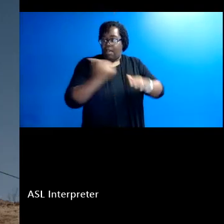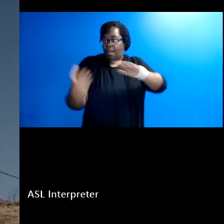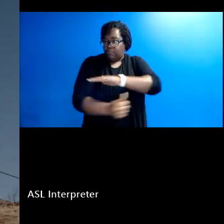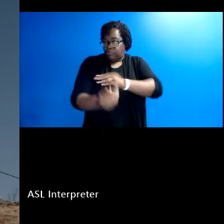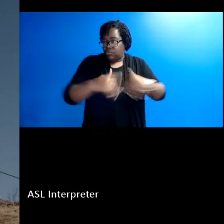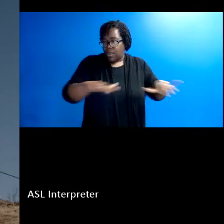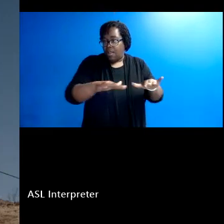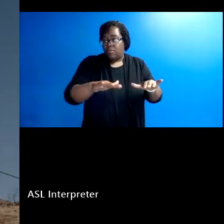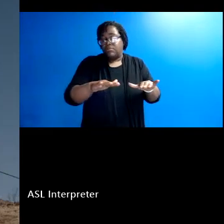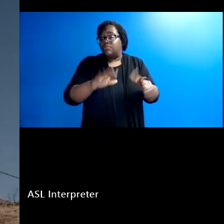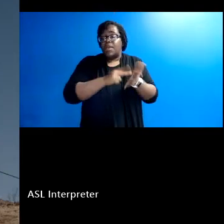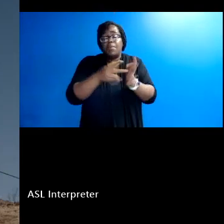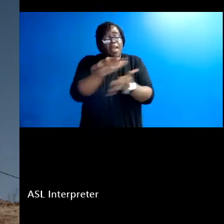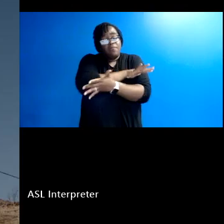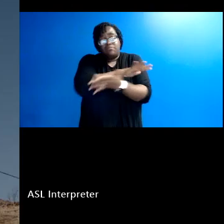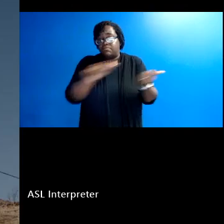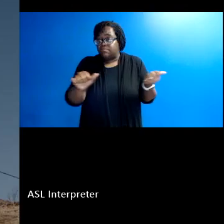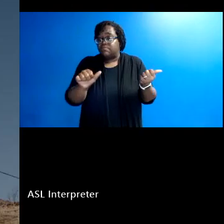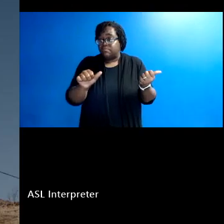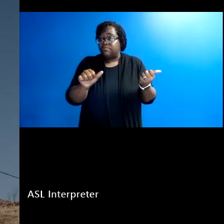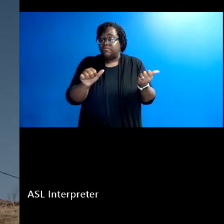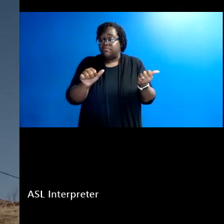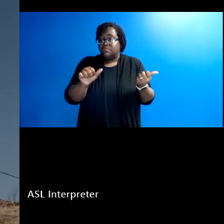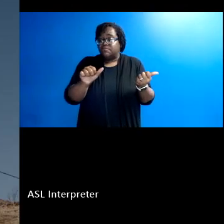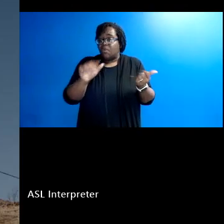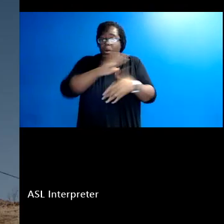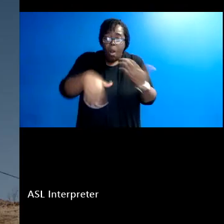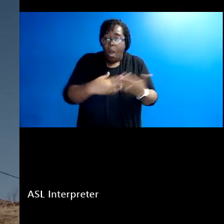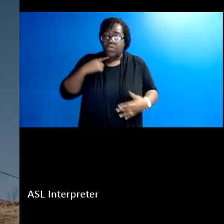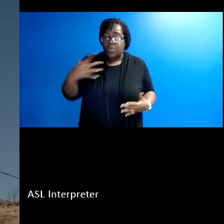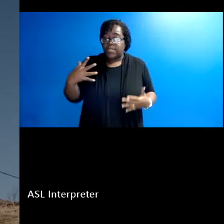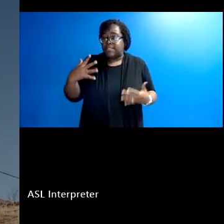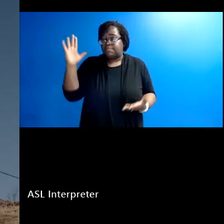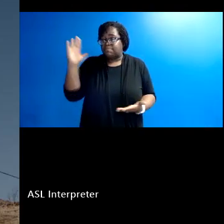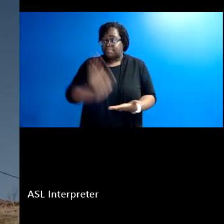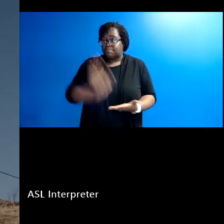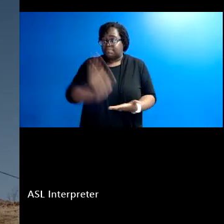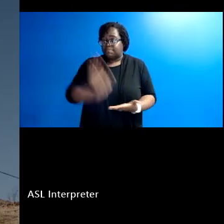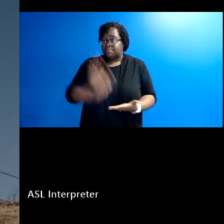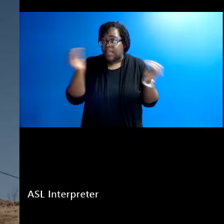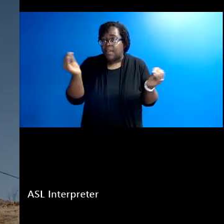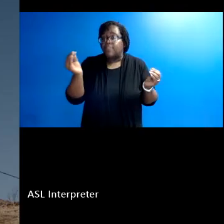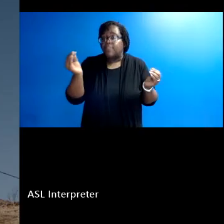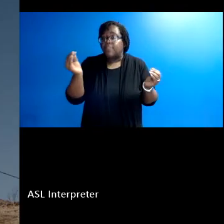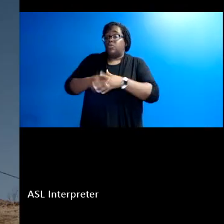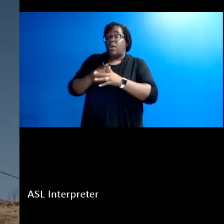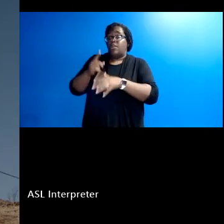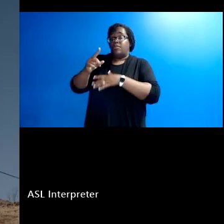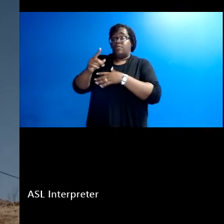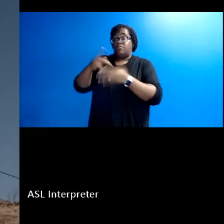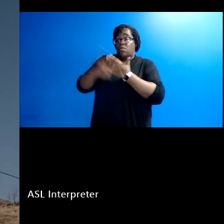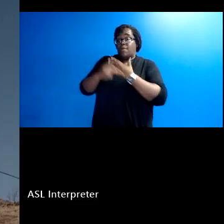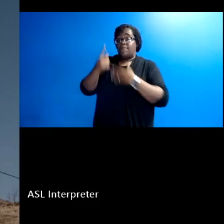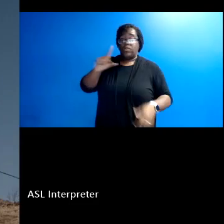And so we have a program that will run through 2028 right now to do very specific locations to underground